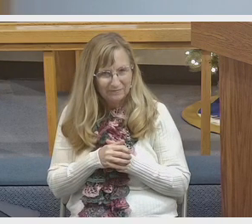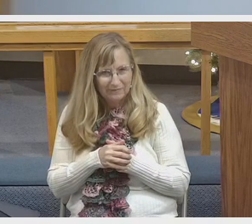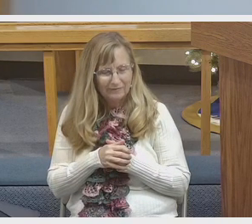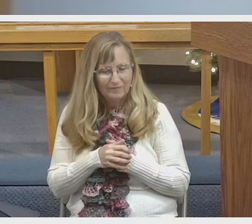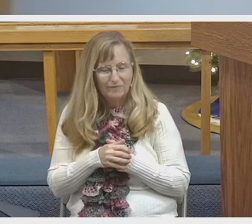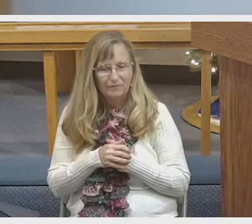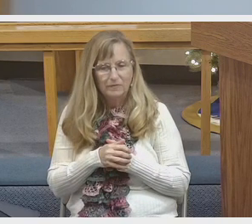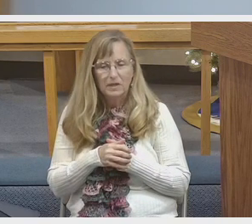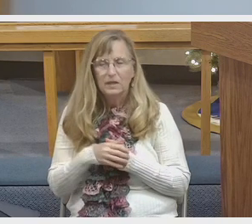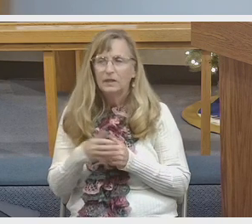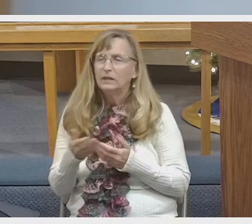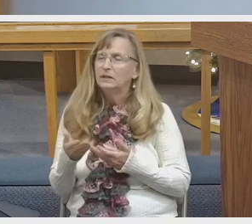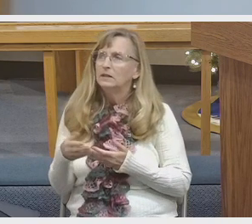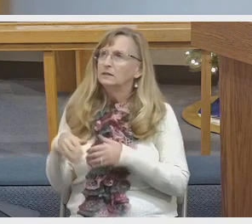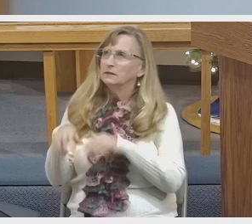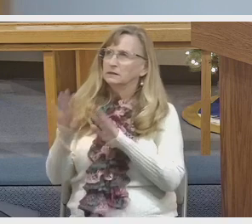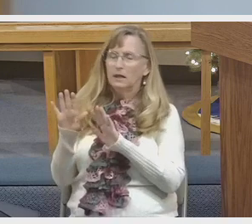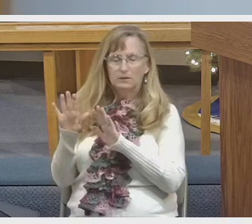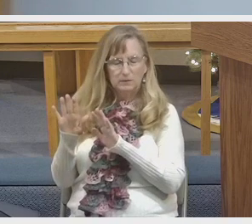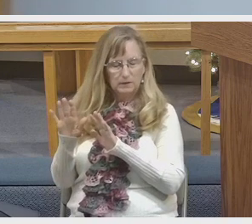A sacrifice